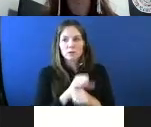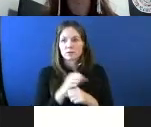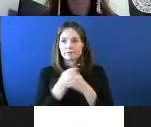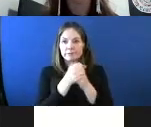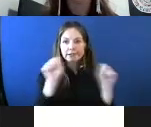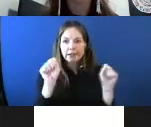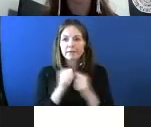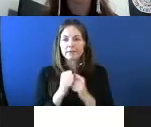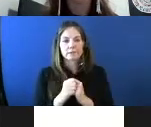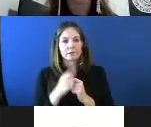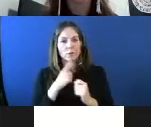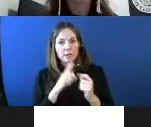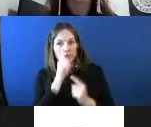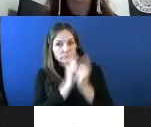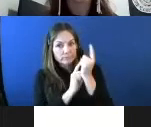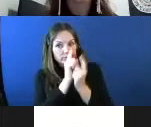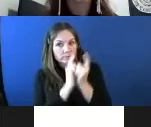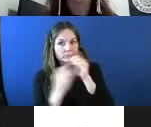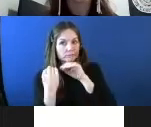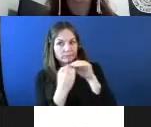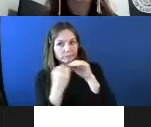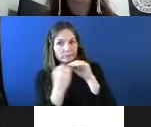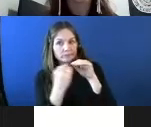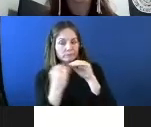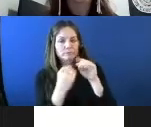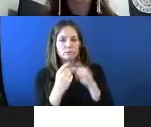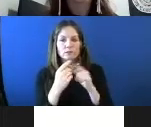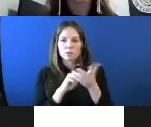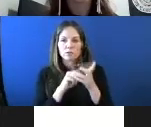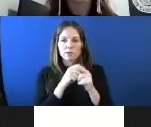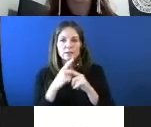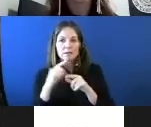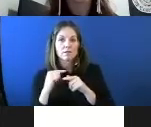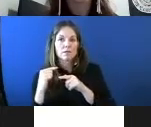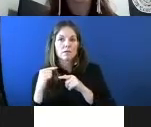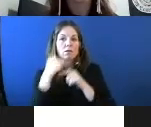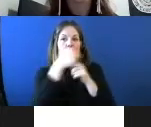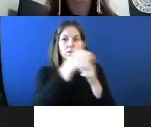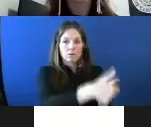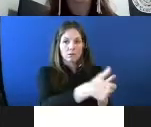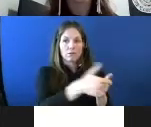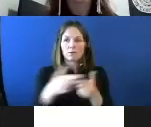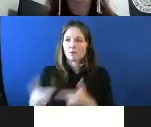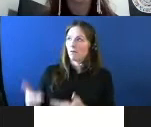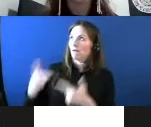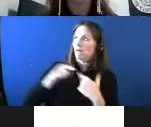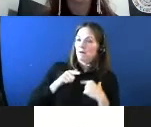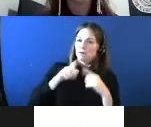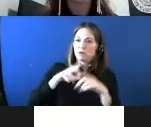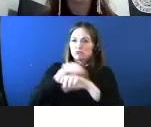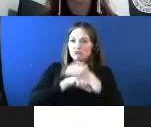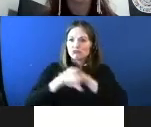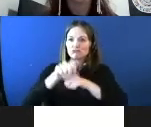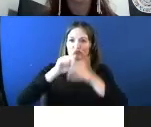provides mentorship, and ultimately builds capacity to have, the next generation of amazing Indigenous